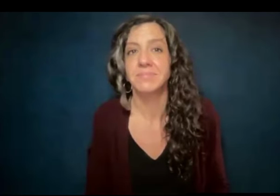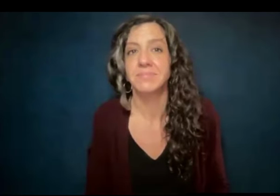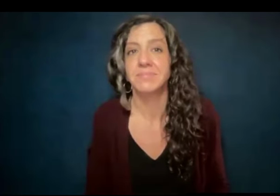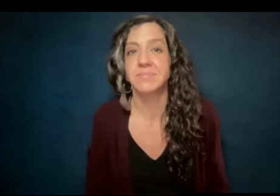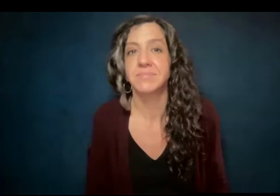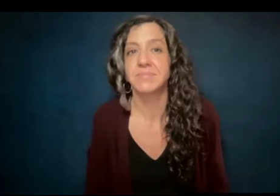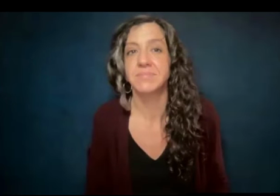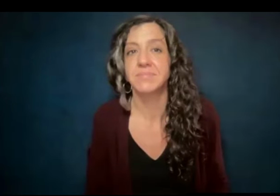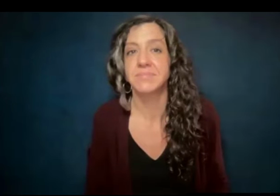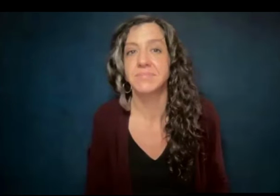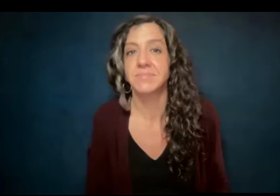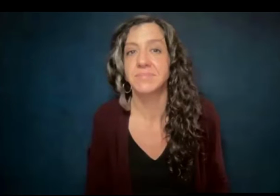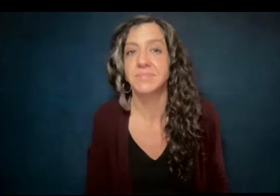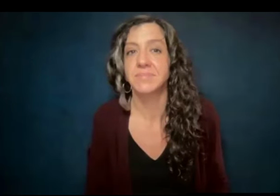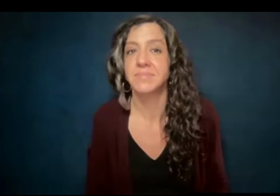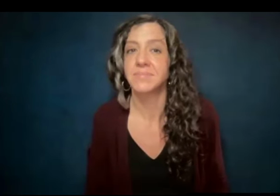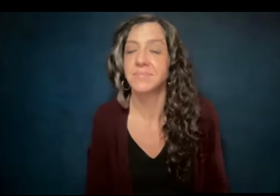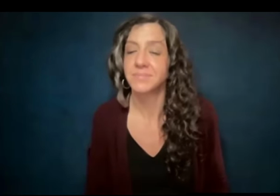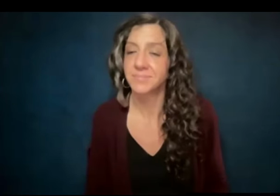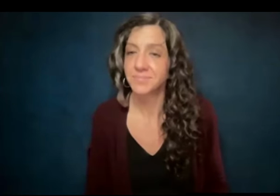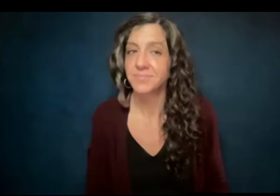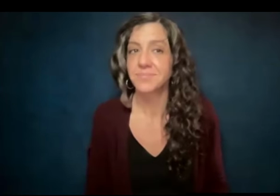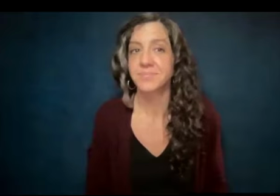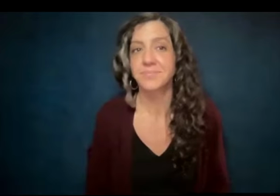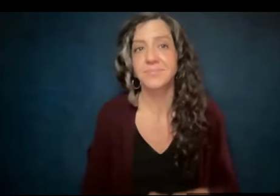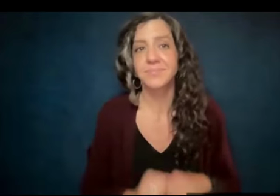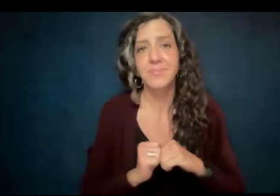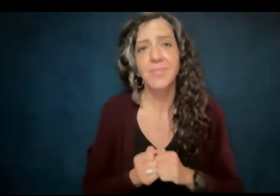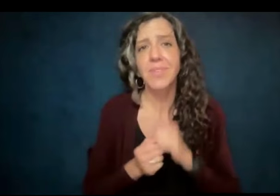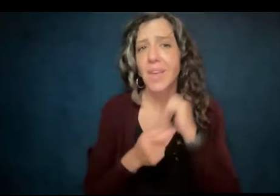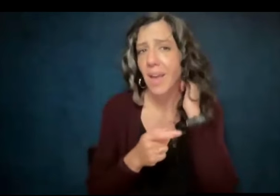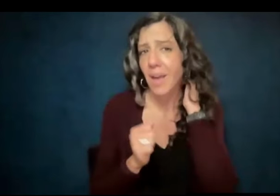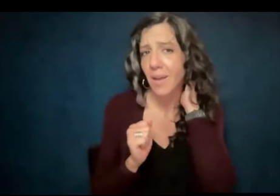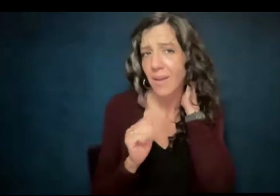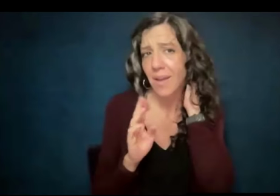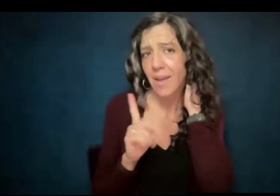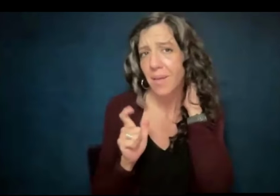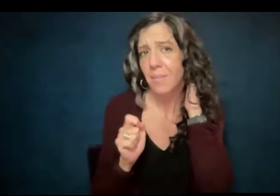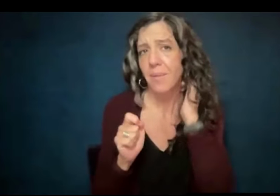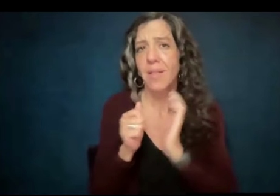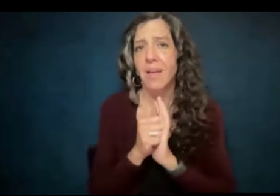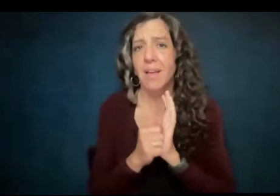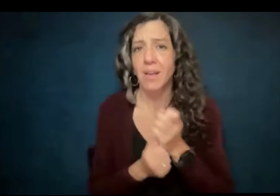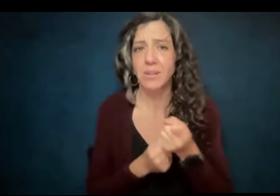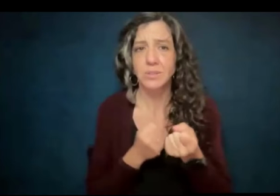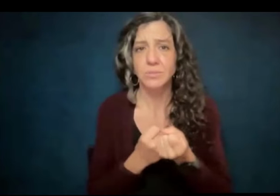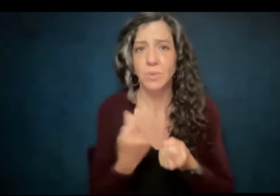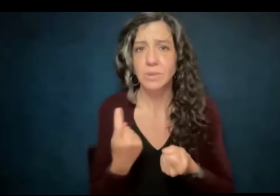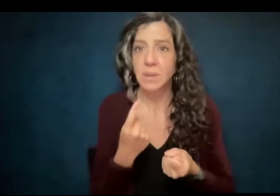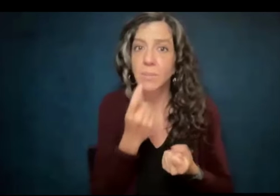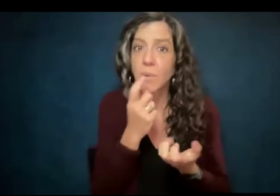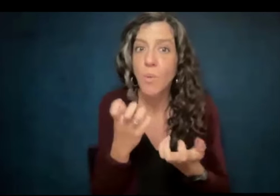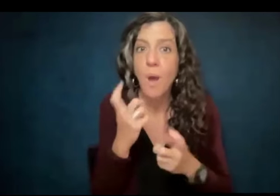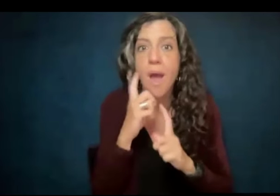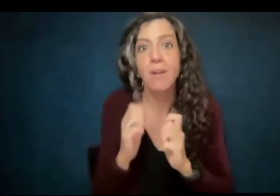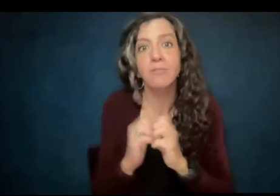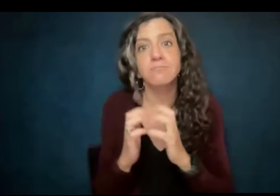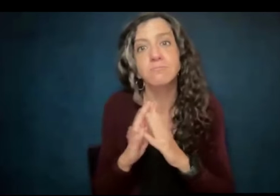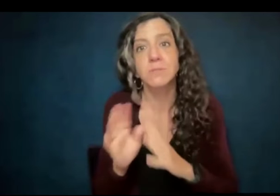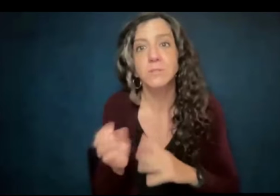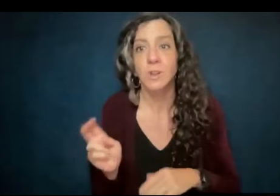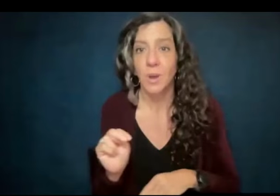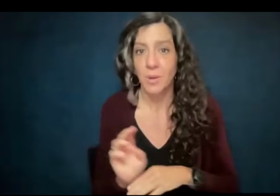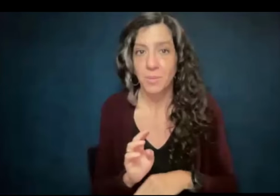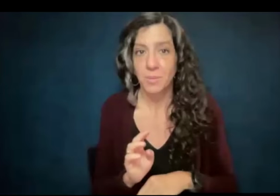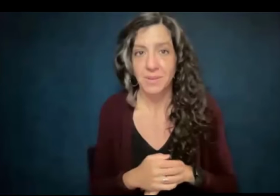So, how could ABLE accounts help support somebody who wants to start their own business? Well, the